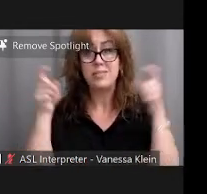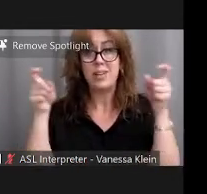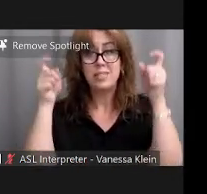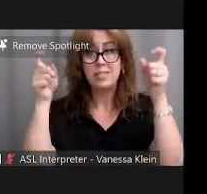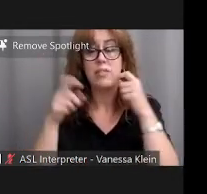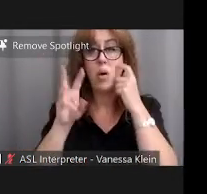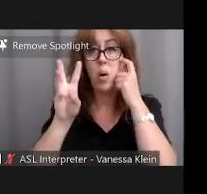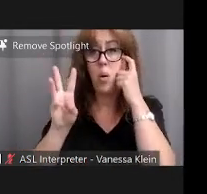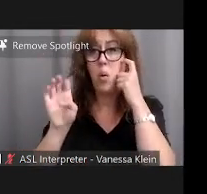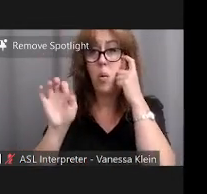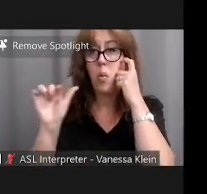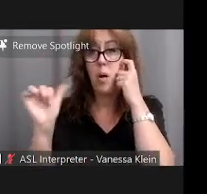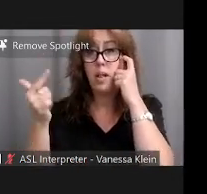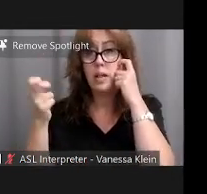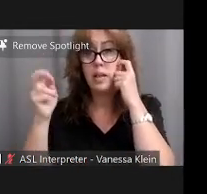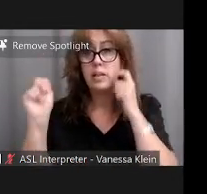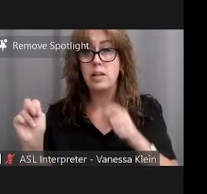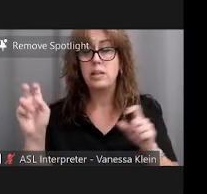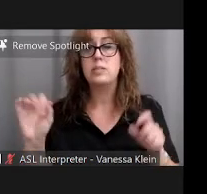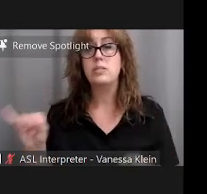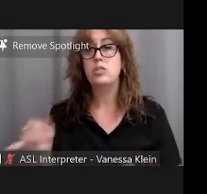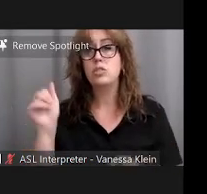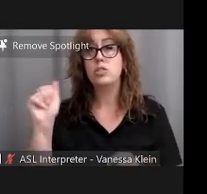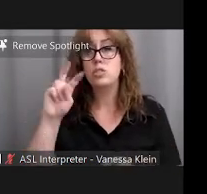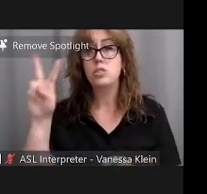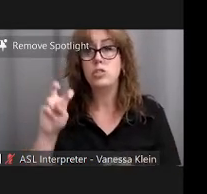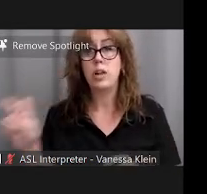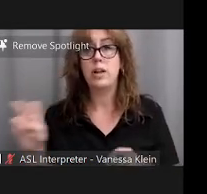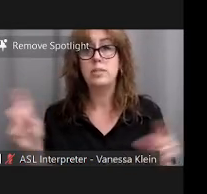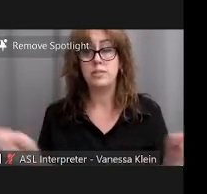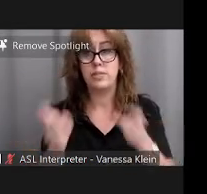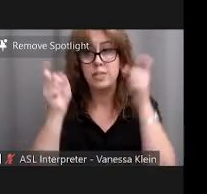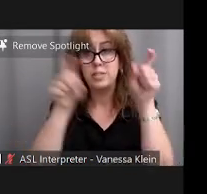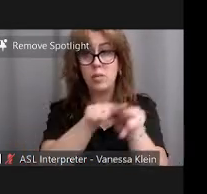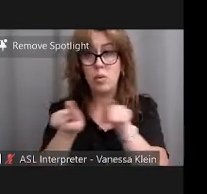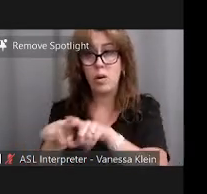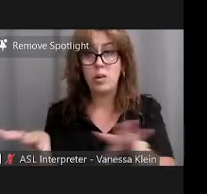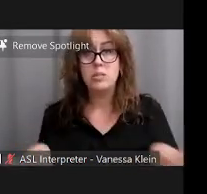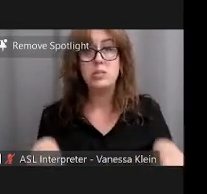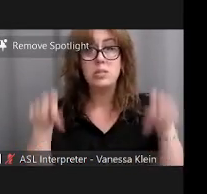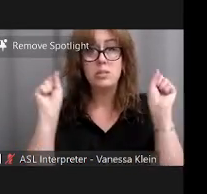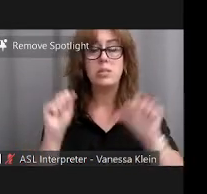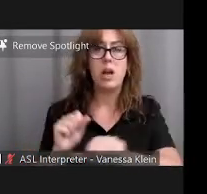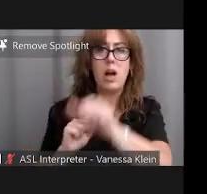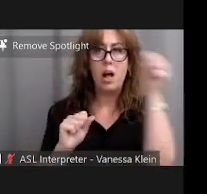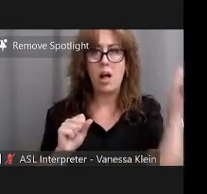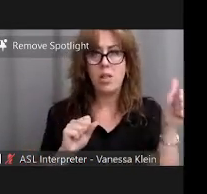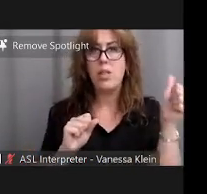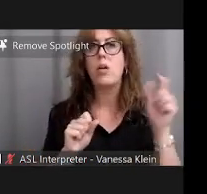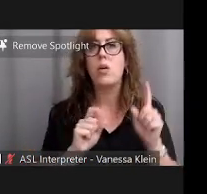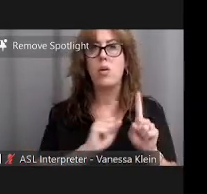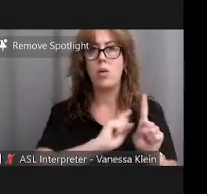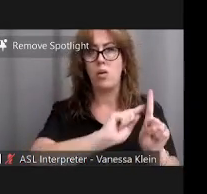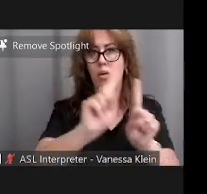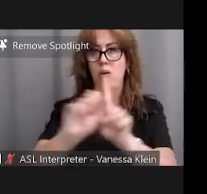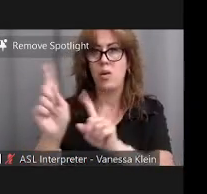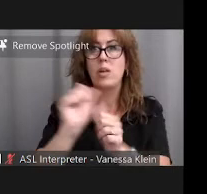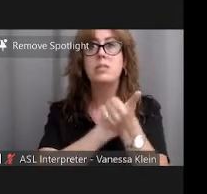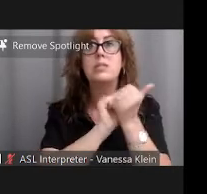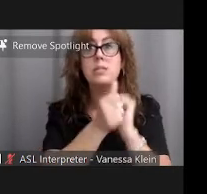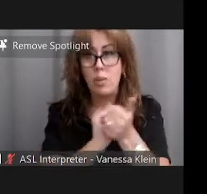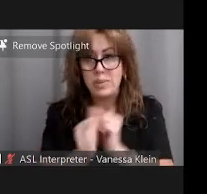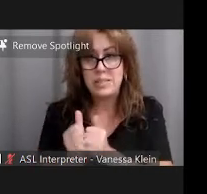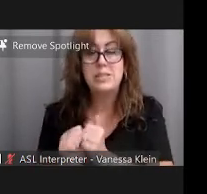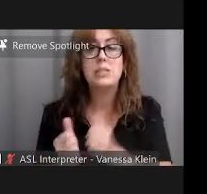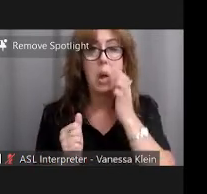also picked up the producing of a long-running opera singing competition for emerging singers here, which is